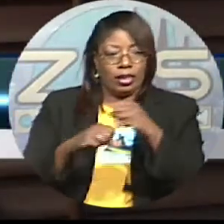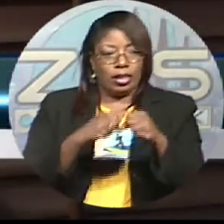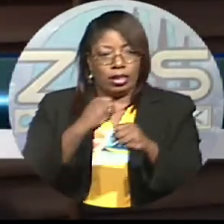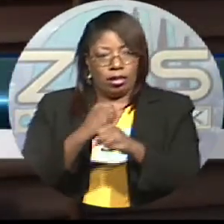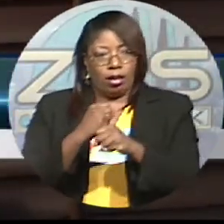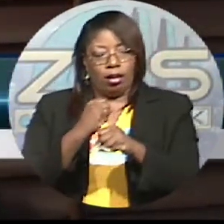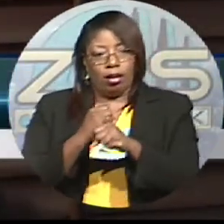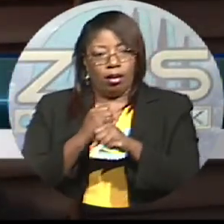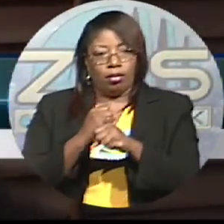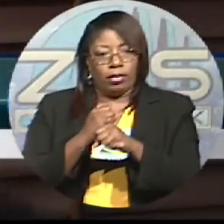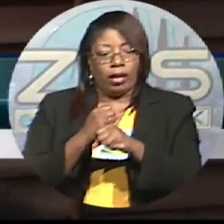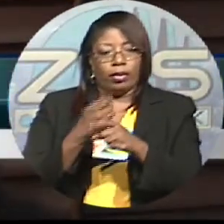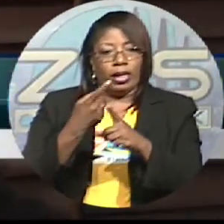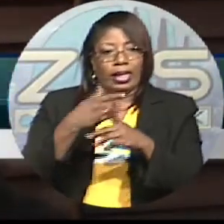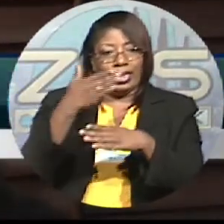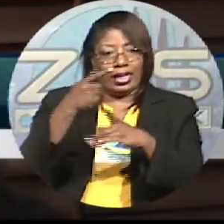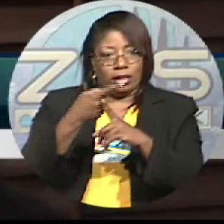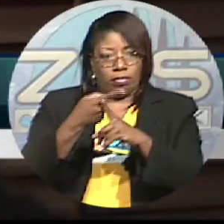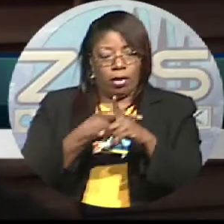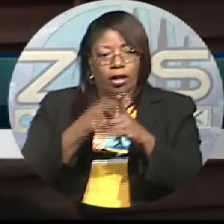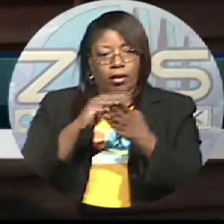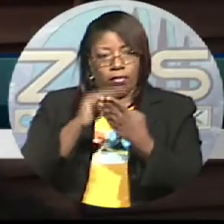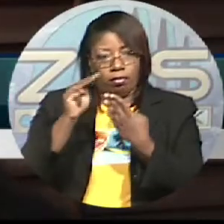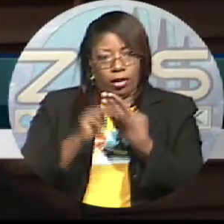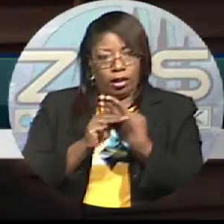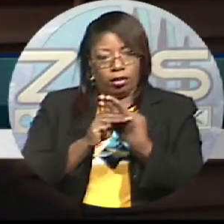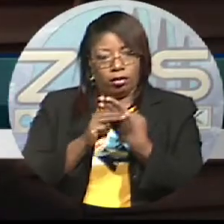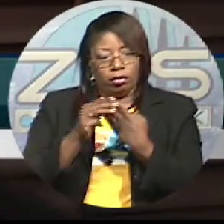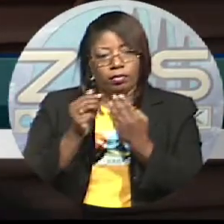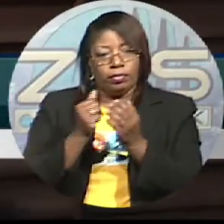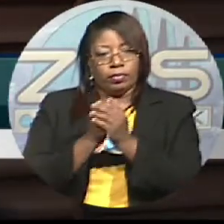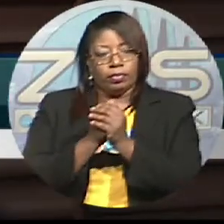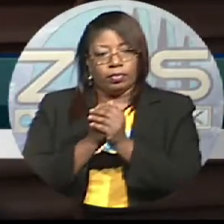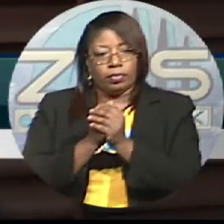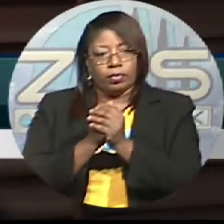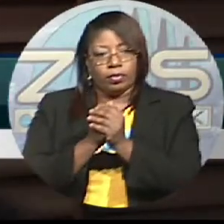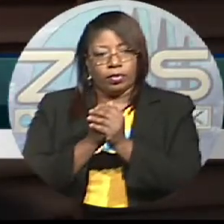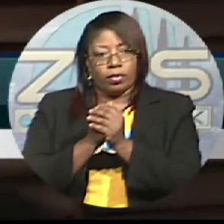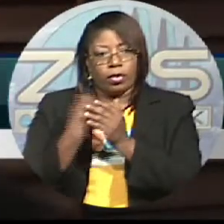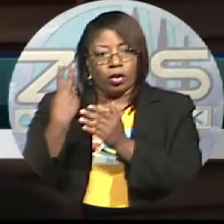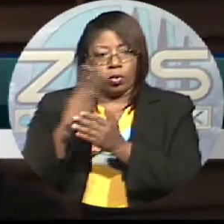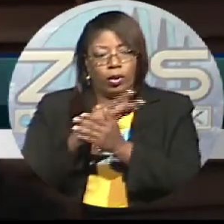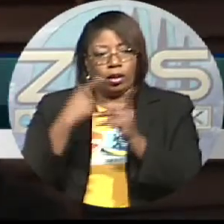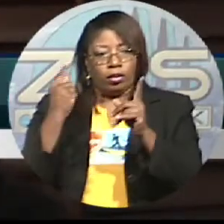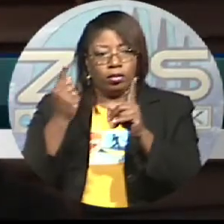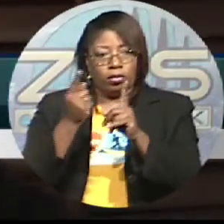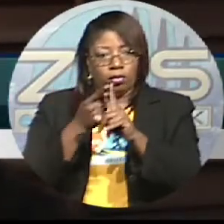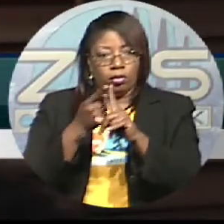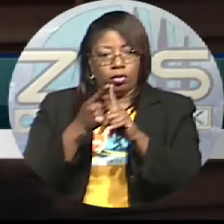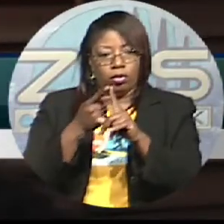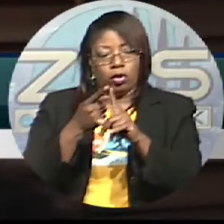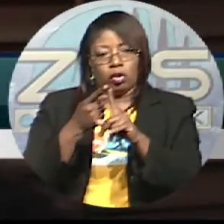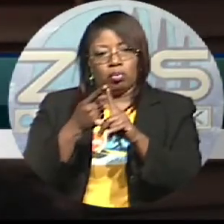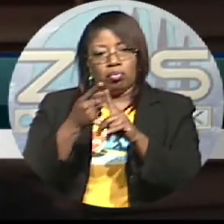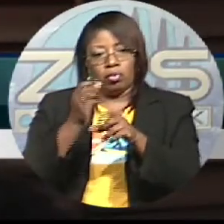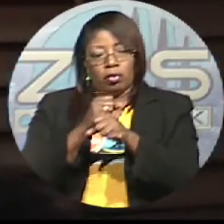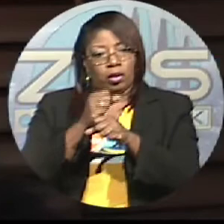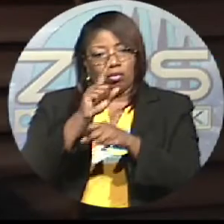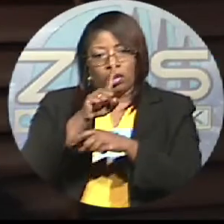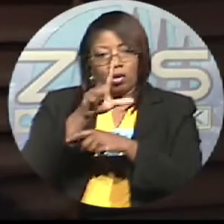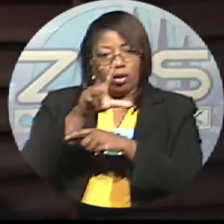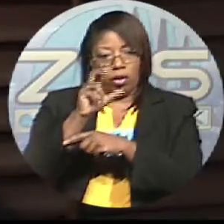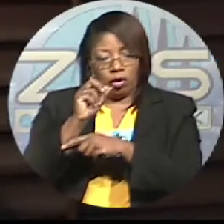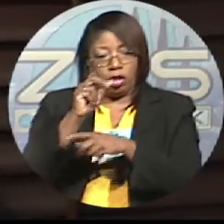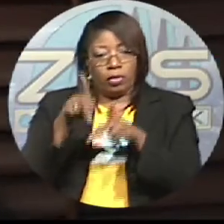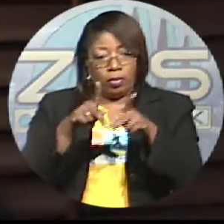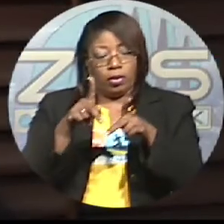the facility next month, which is May, which is a few days away. We aim to employ about 130 people by